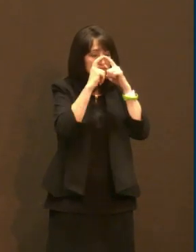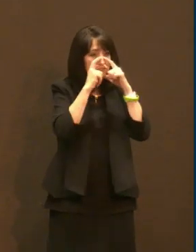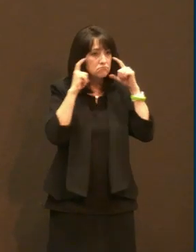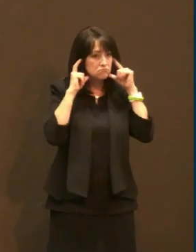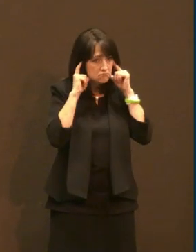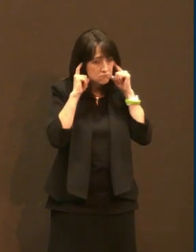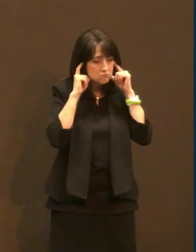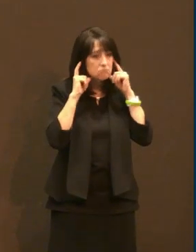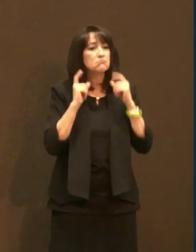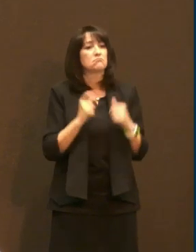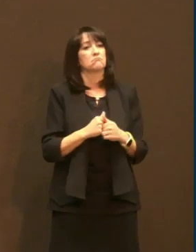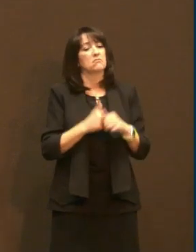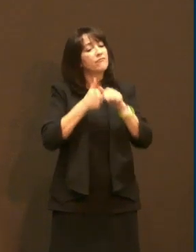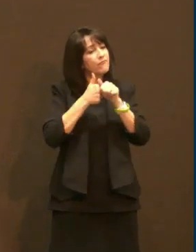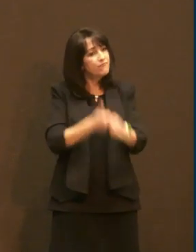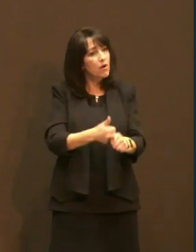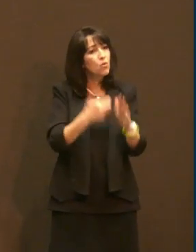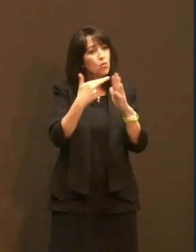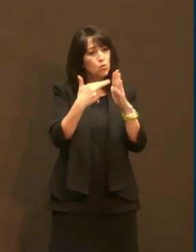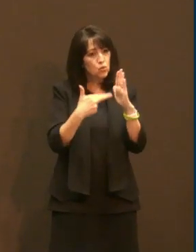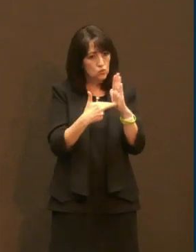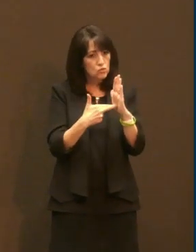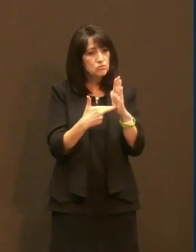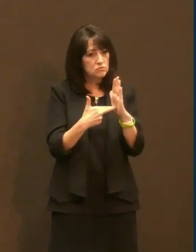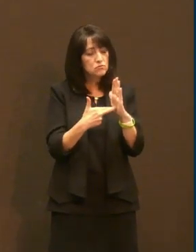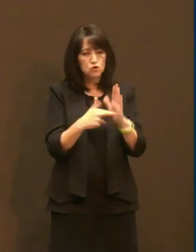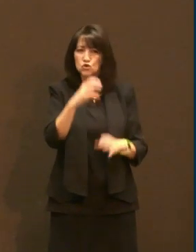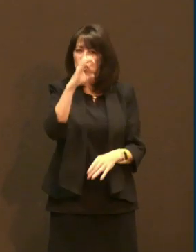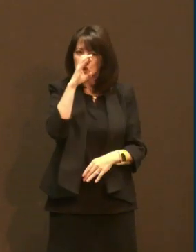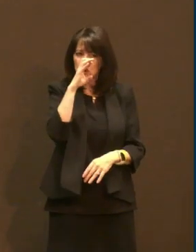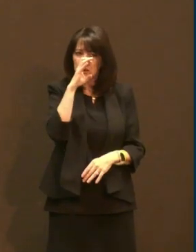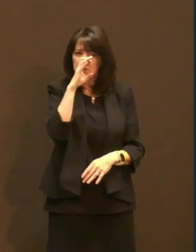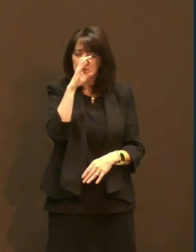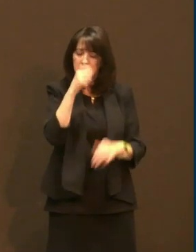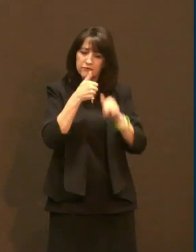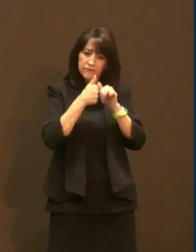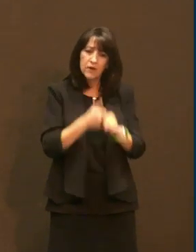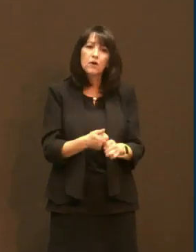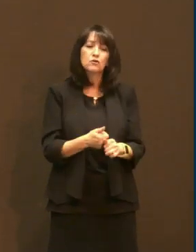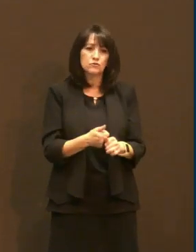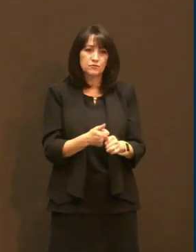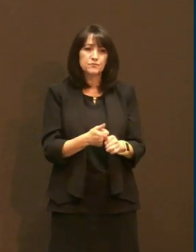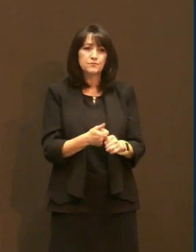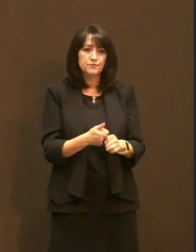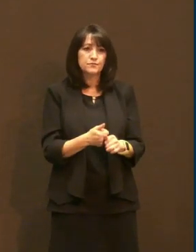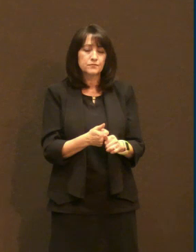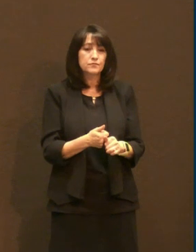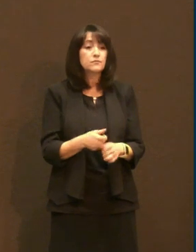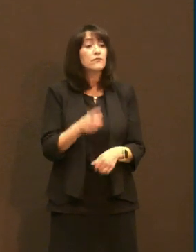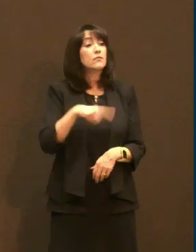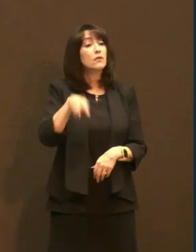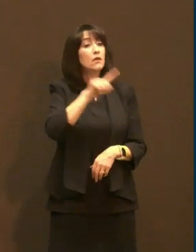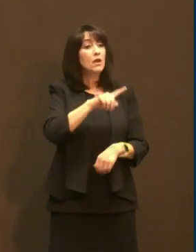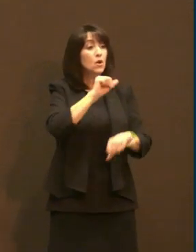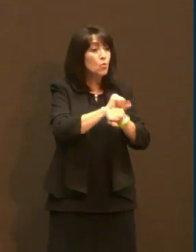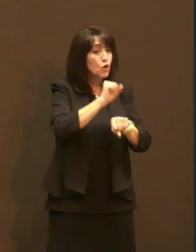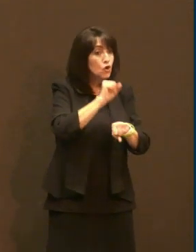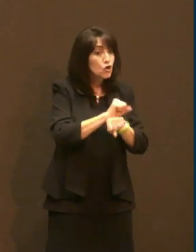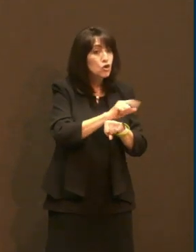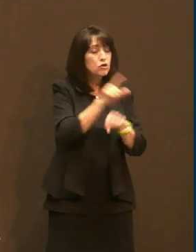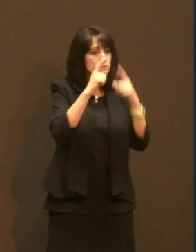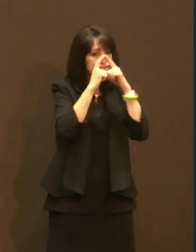to follow the rules. So strict social distancing guidelines, face coverings for employees and patrons,